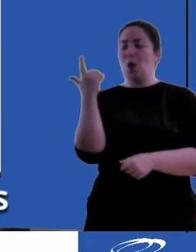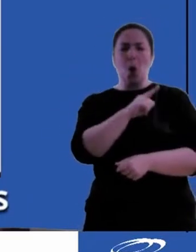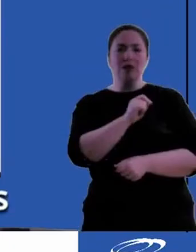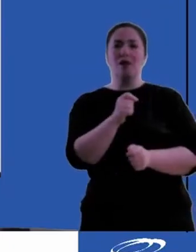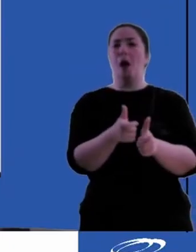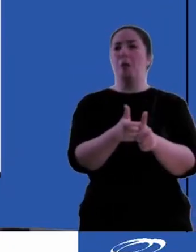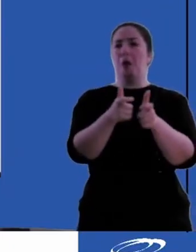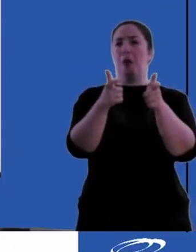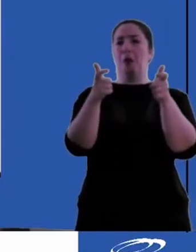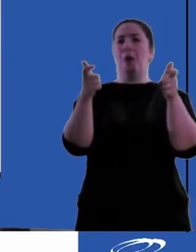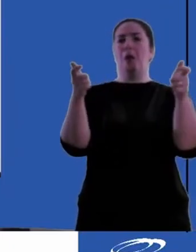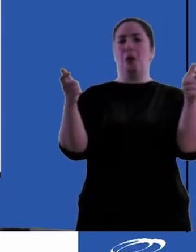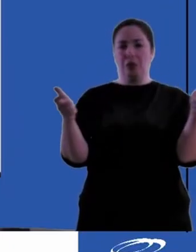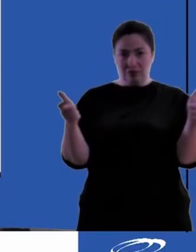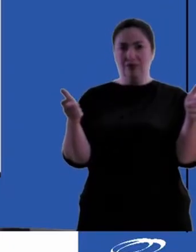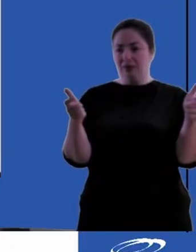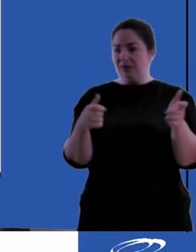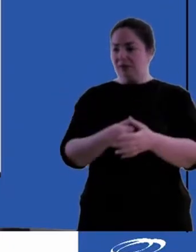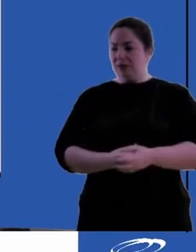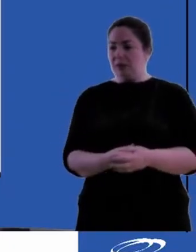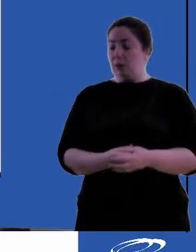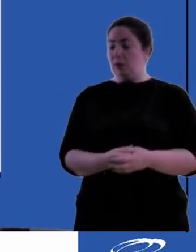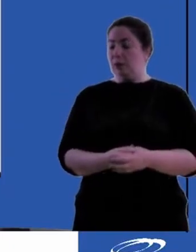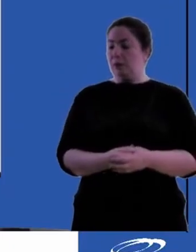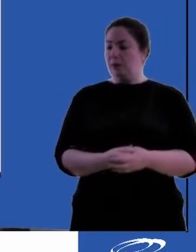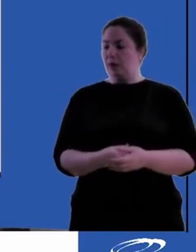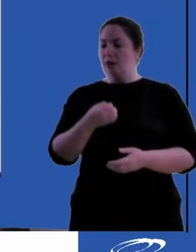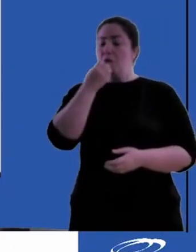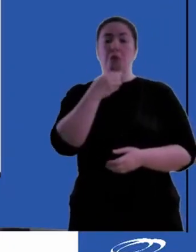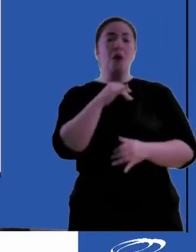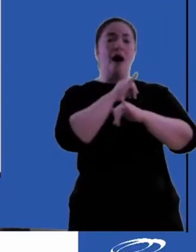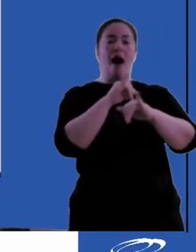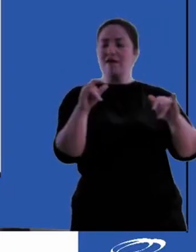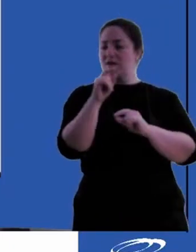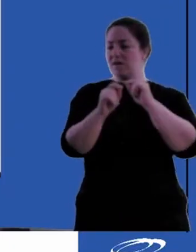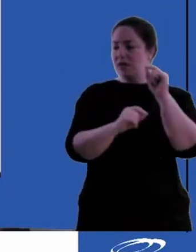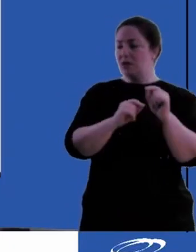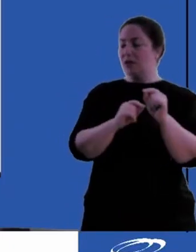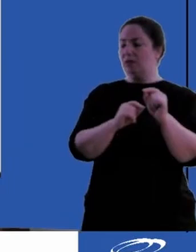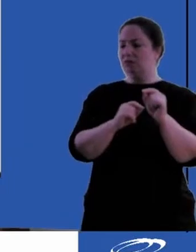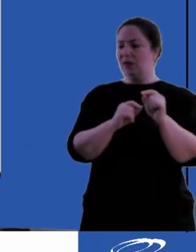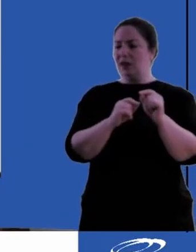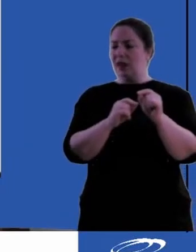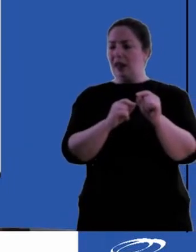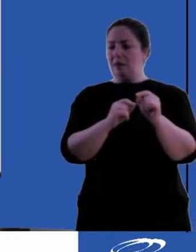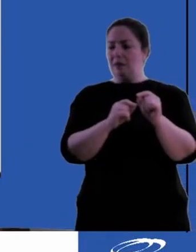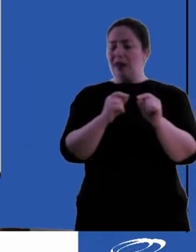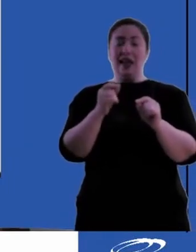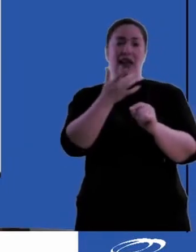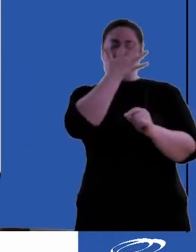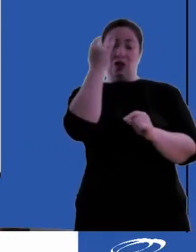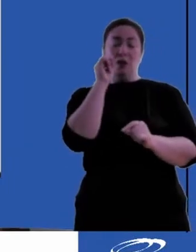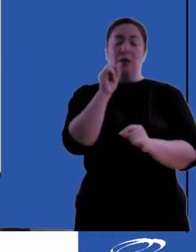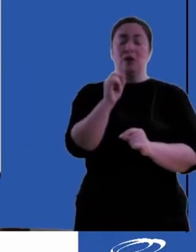and as you know, that's one of my passions is developing and offering molecular diagnostics. So I want to turn to what we can